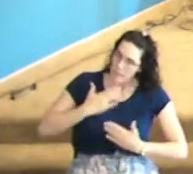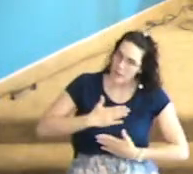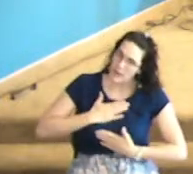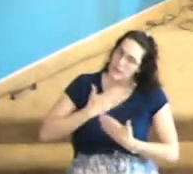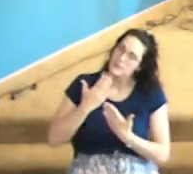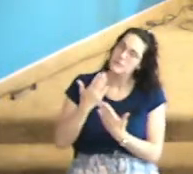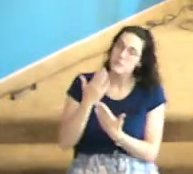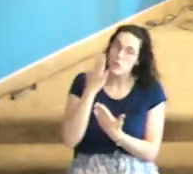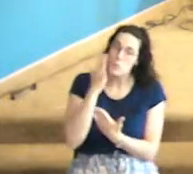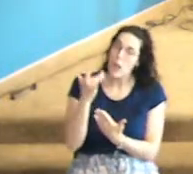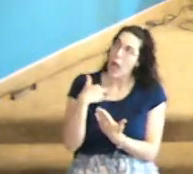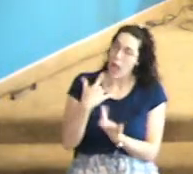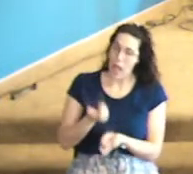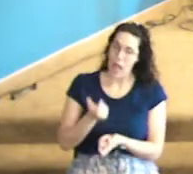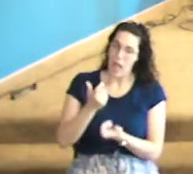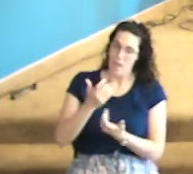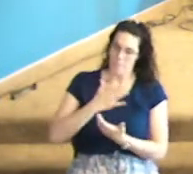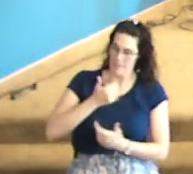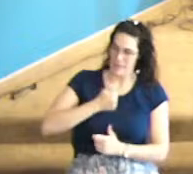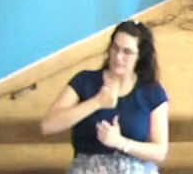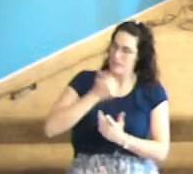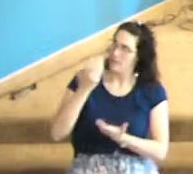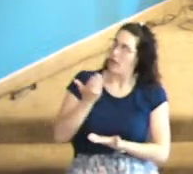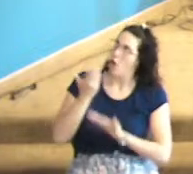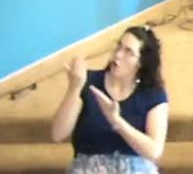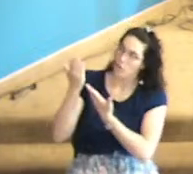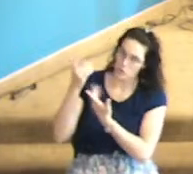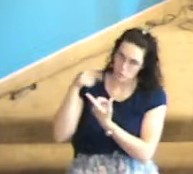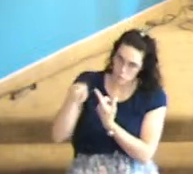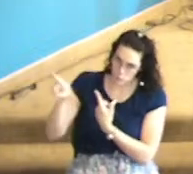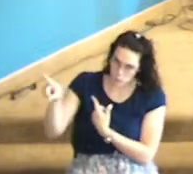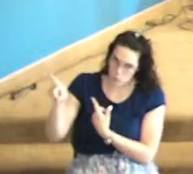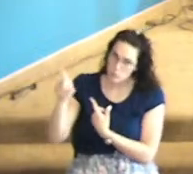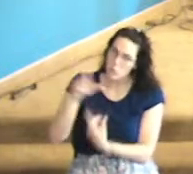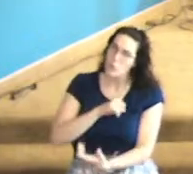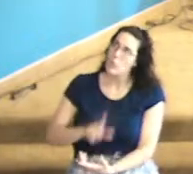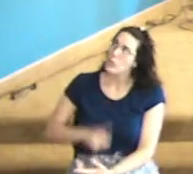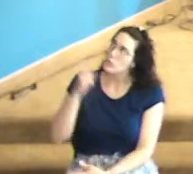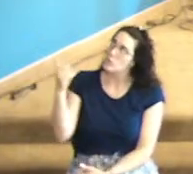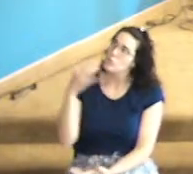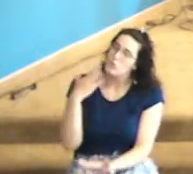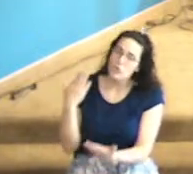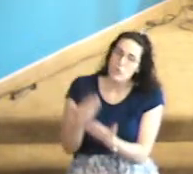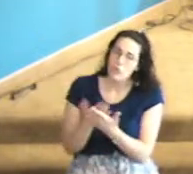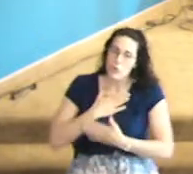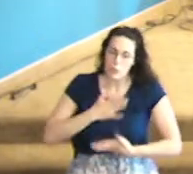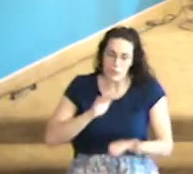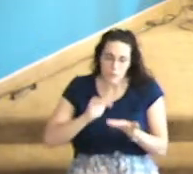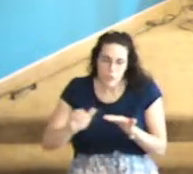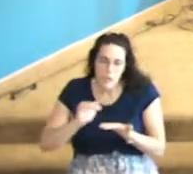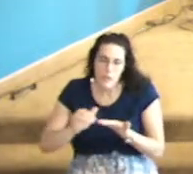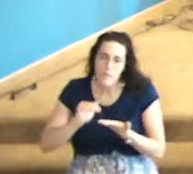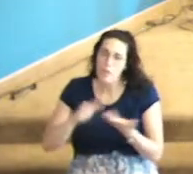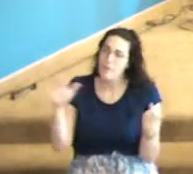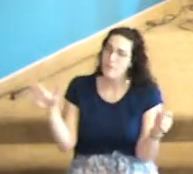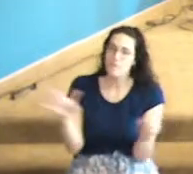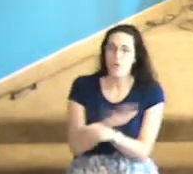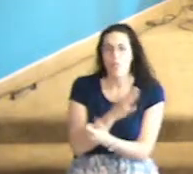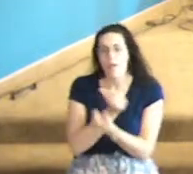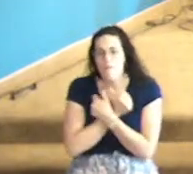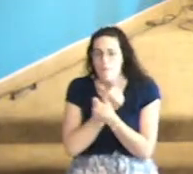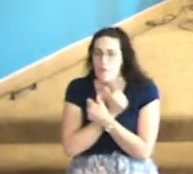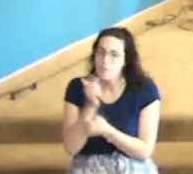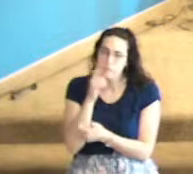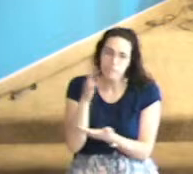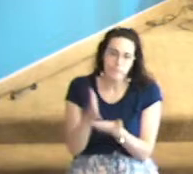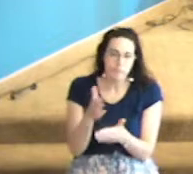Lord, for I give myself to you. O Lord, you are so good, so ready to forgive, so full of unfailing love